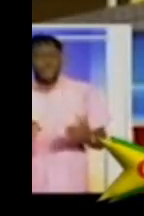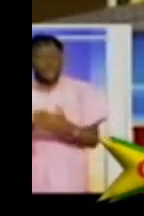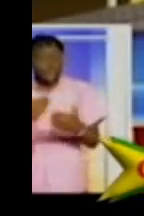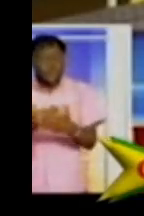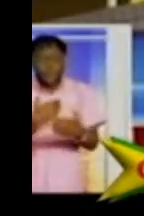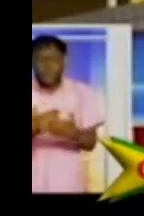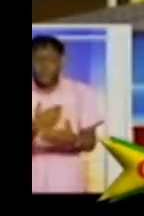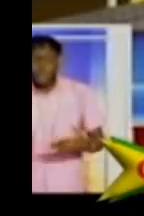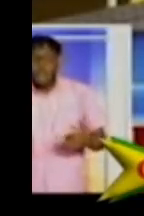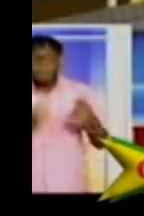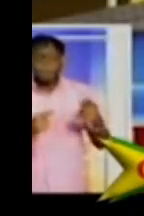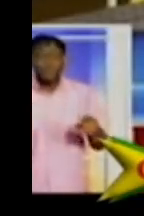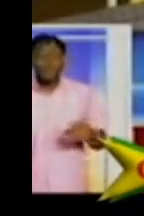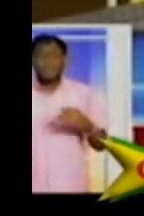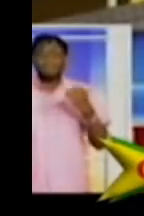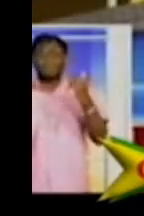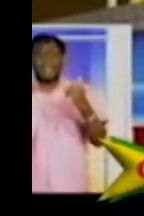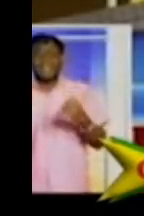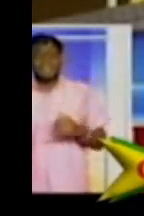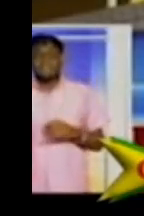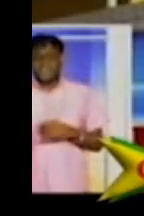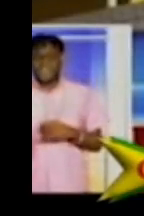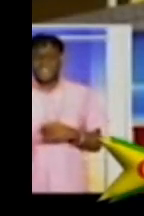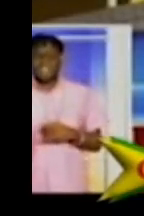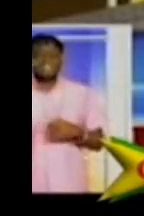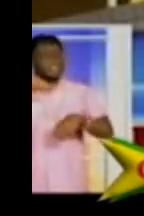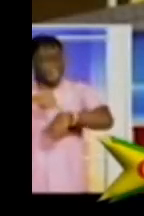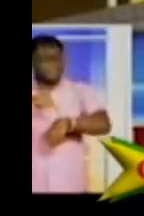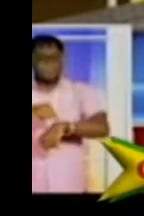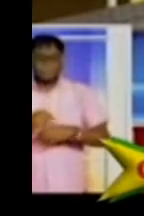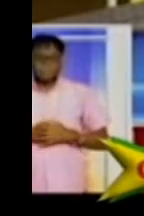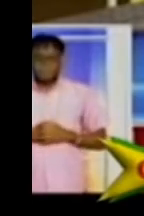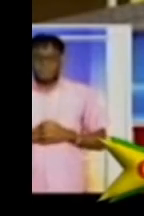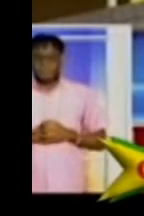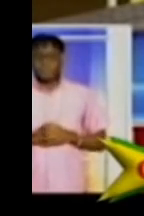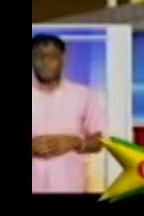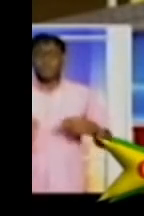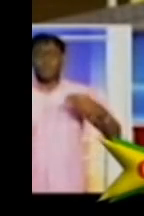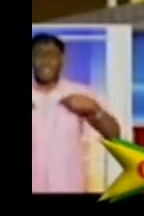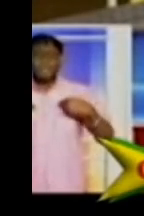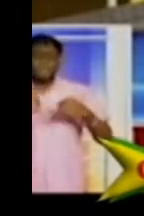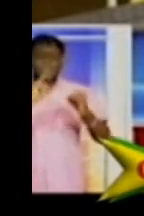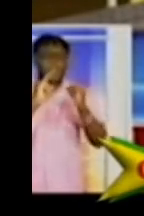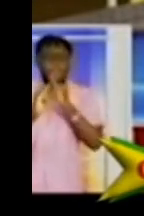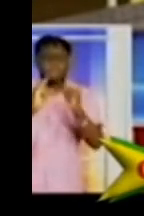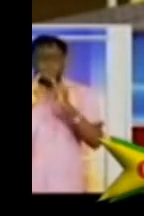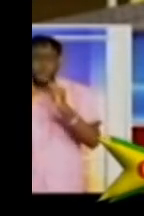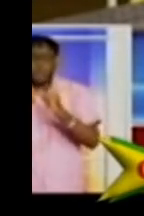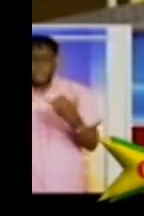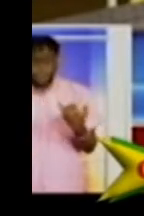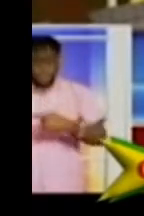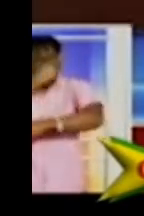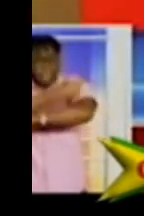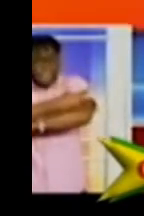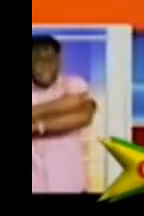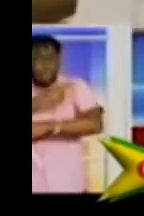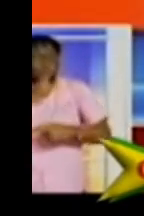after only featuring previously for the limited over squad. He was speaking with the media via teleconference after the washout.